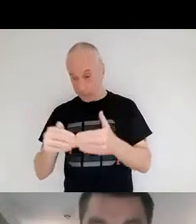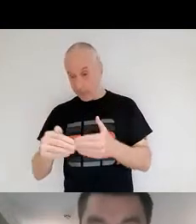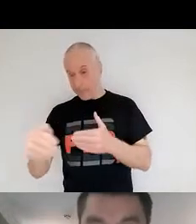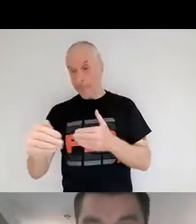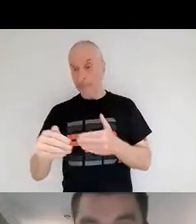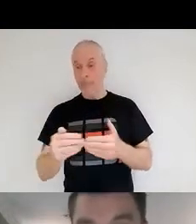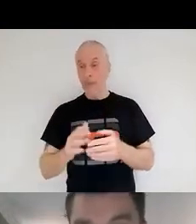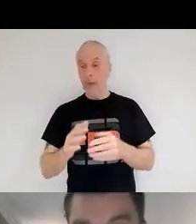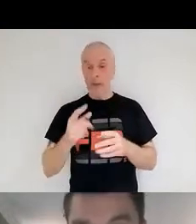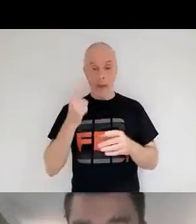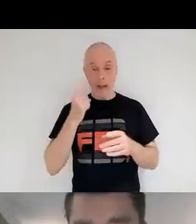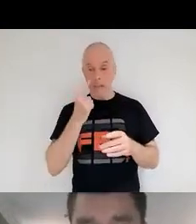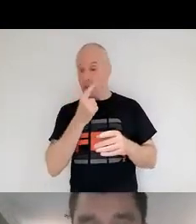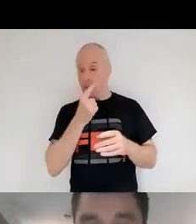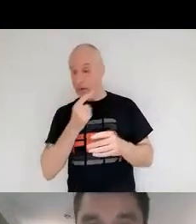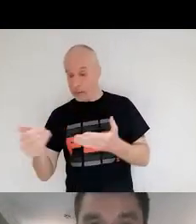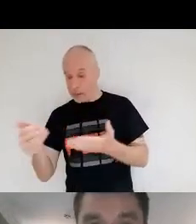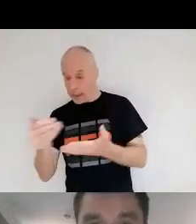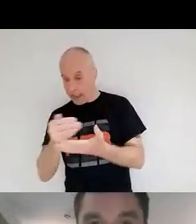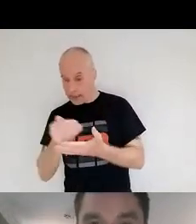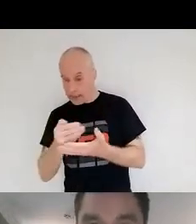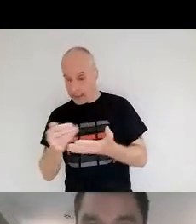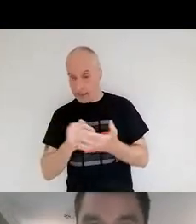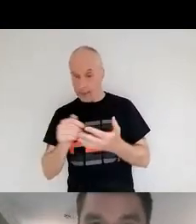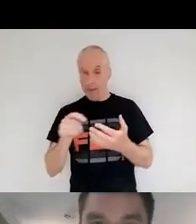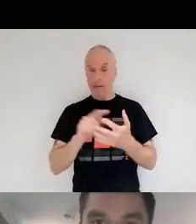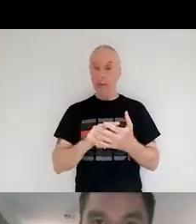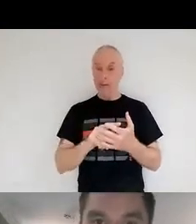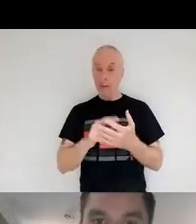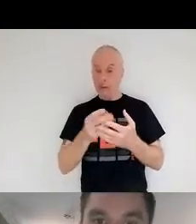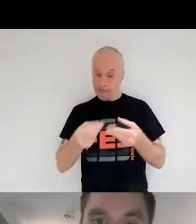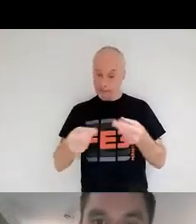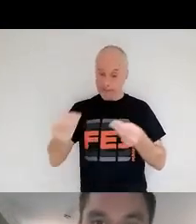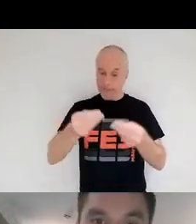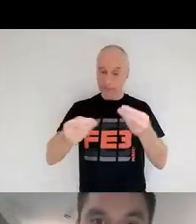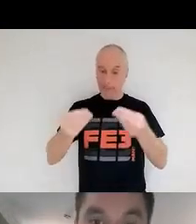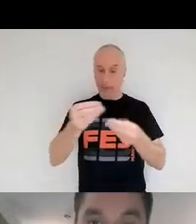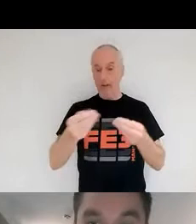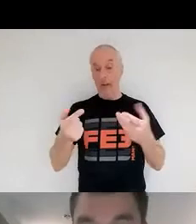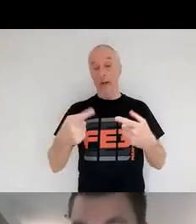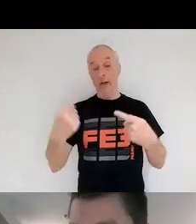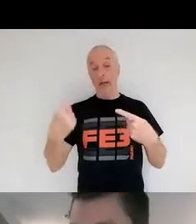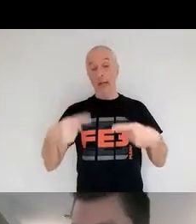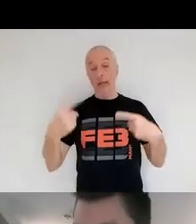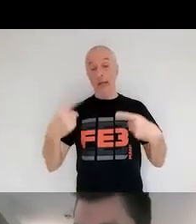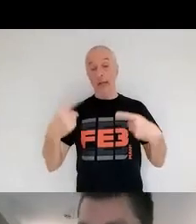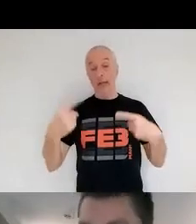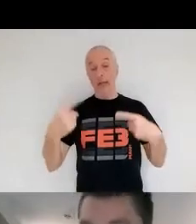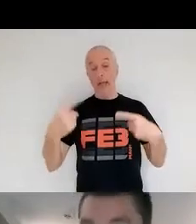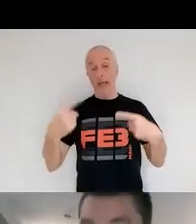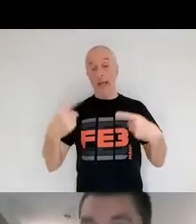evidence gaps to enable that broader assessment of evidence to take place.